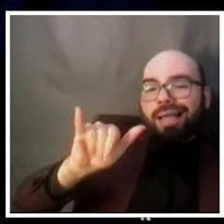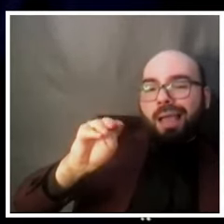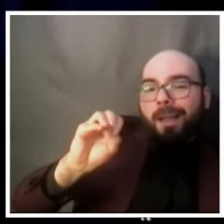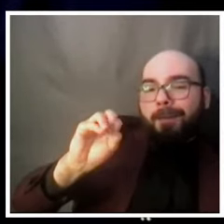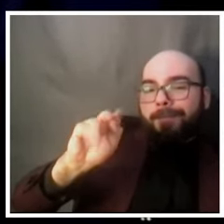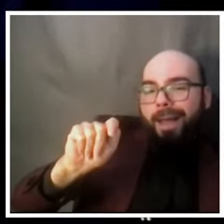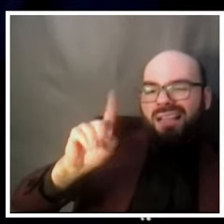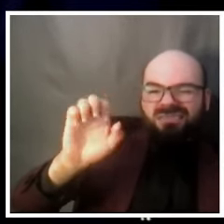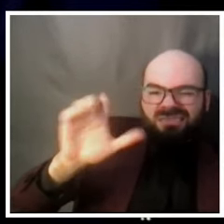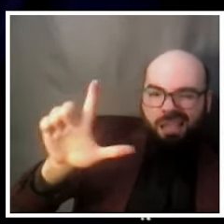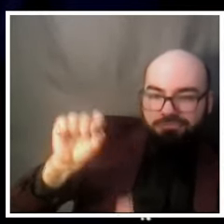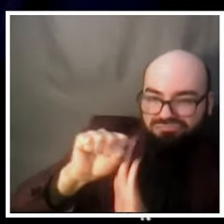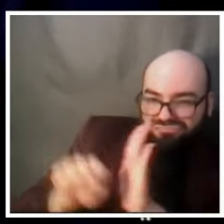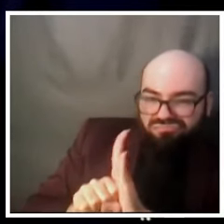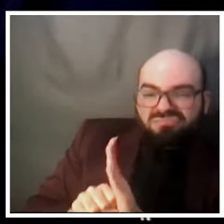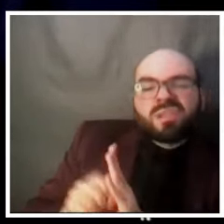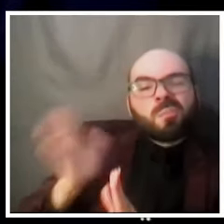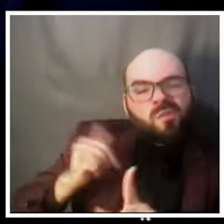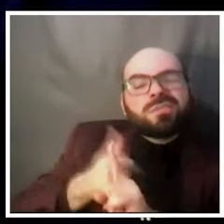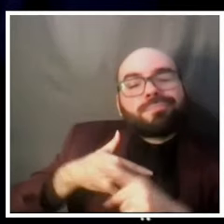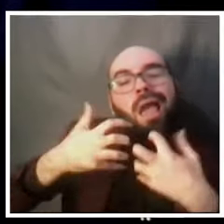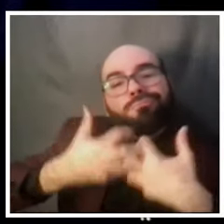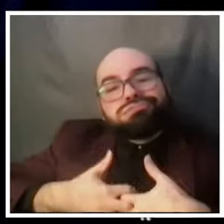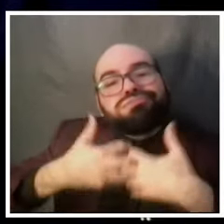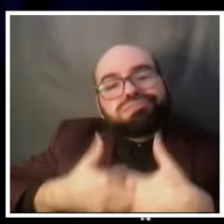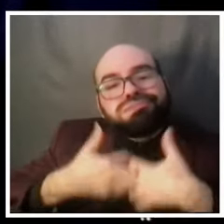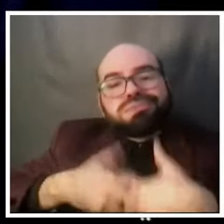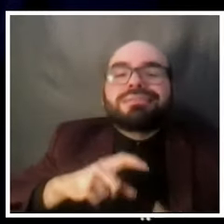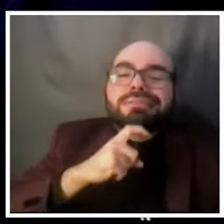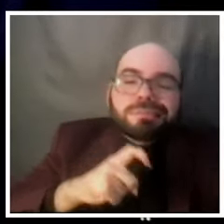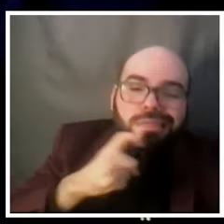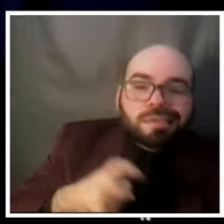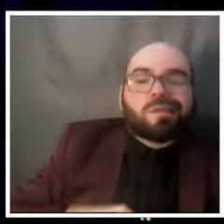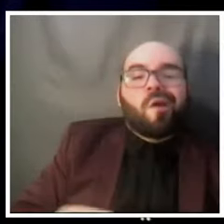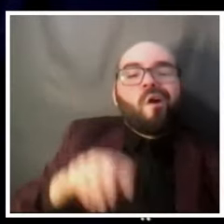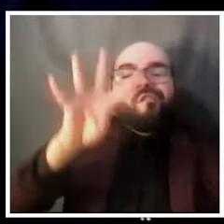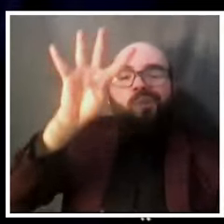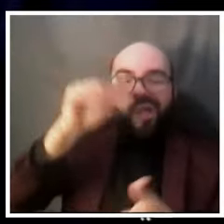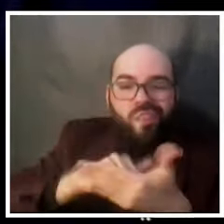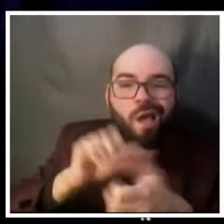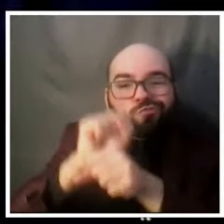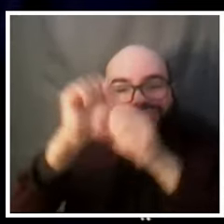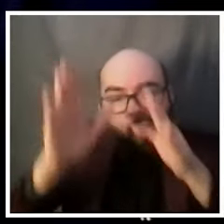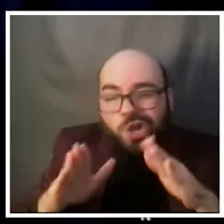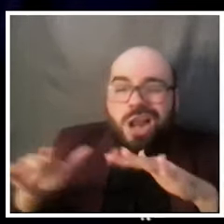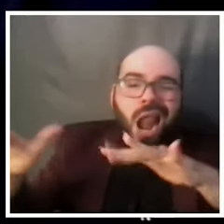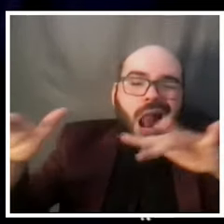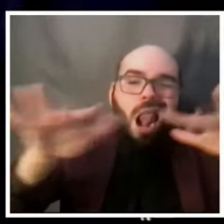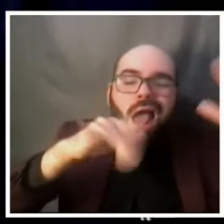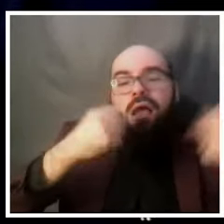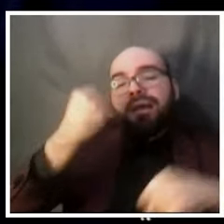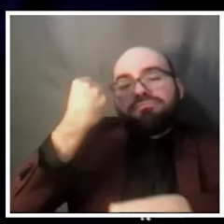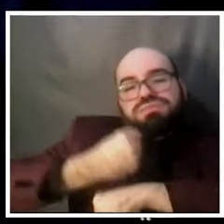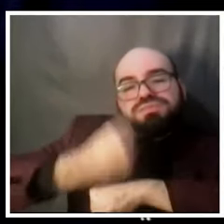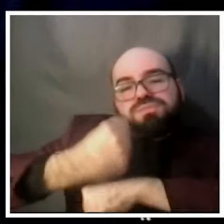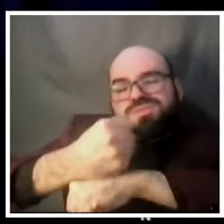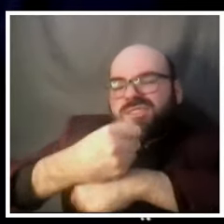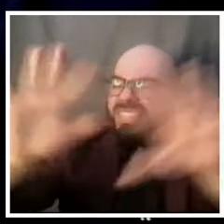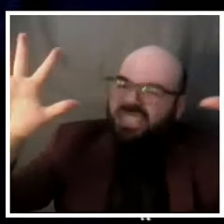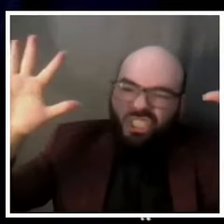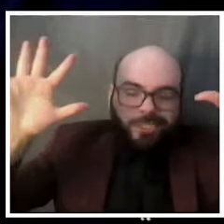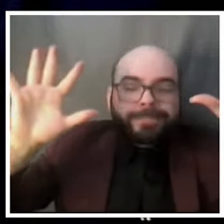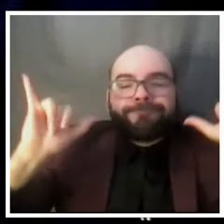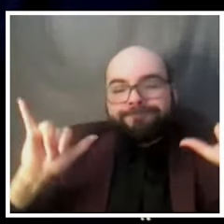4,000 workers. All gone now. Although we're back with other growth. Claymont,